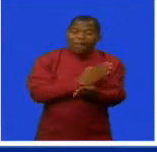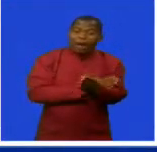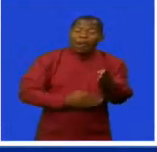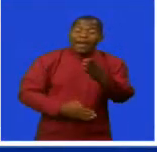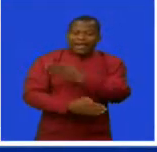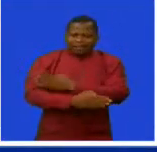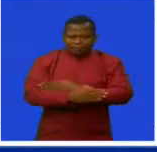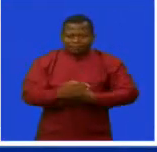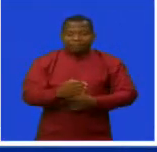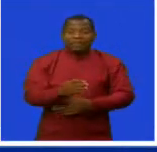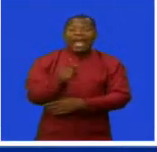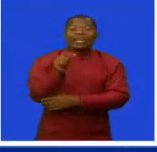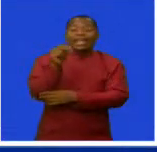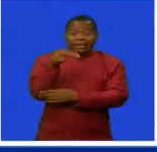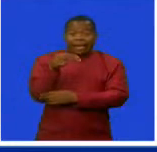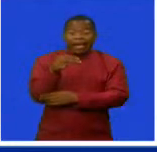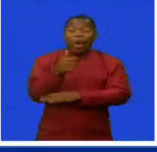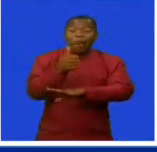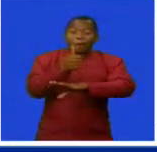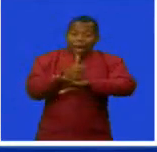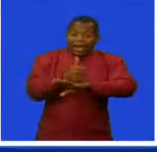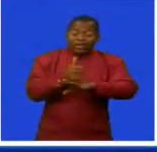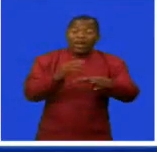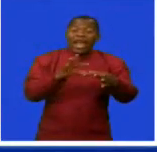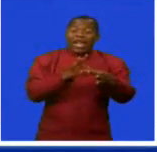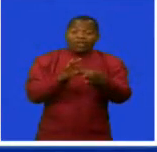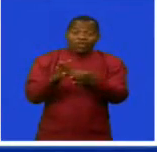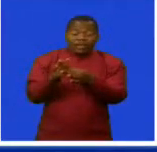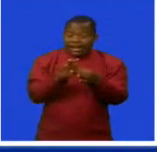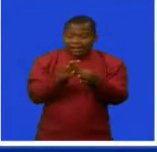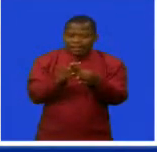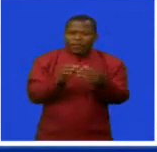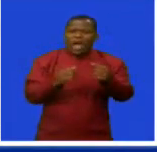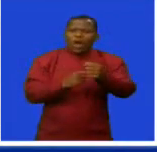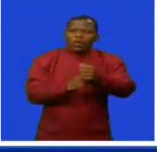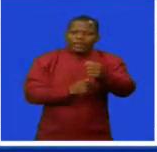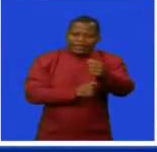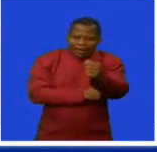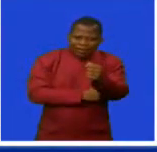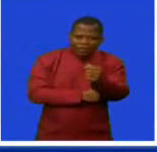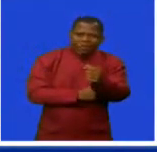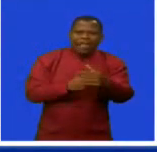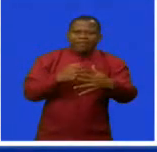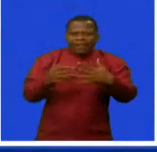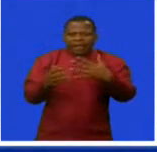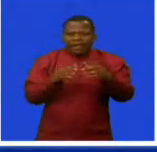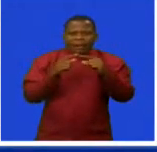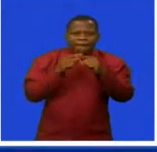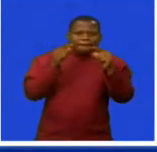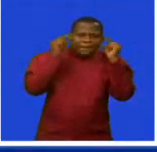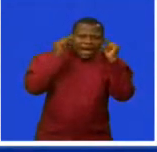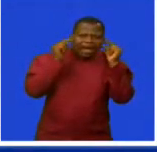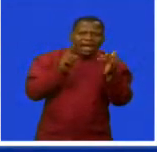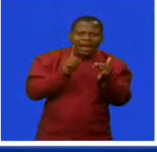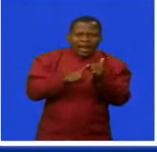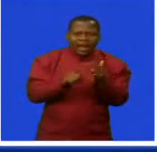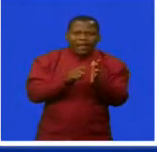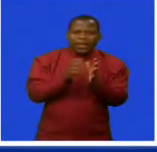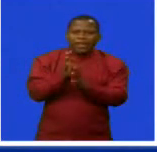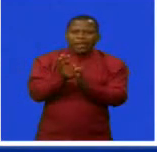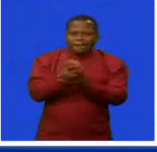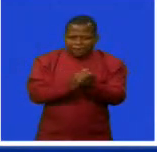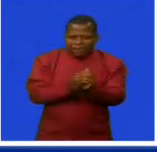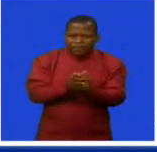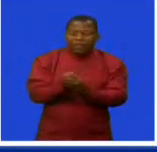tindvo tekuvikela kwanza kwemkhuhlane iCOVID-19 lokuthi ngulungwane letimbili lokutawusebenziswa ngilabafundzi